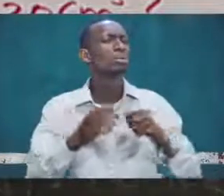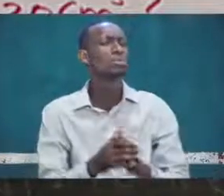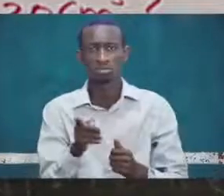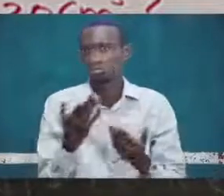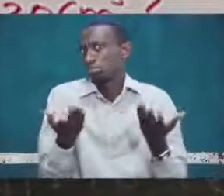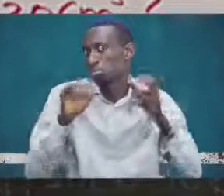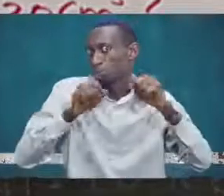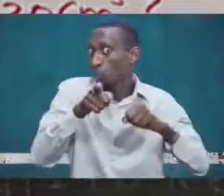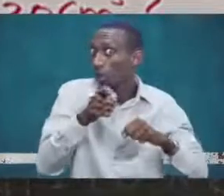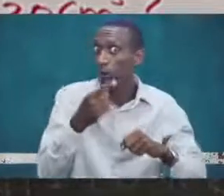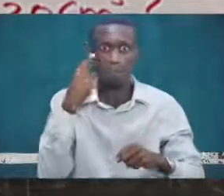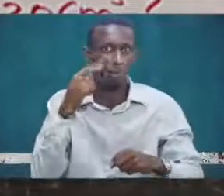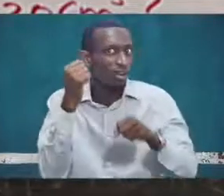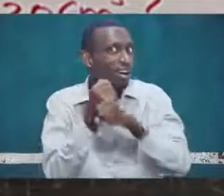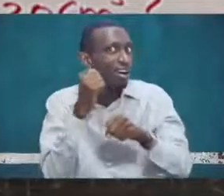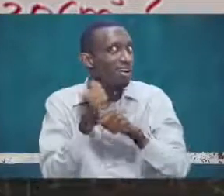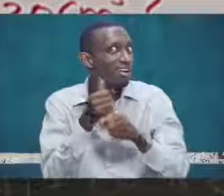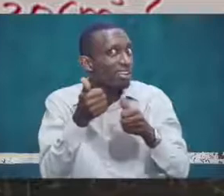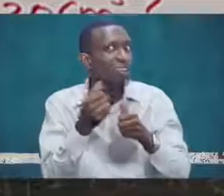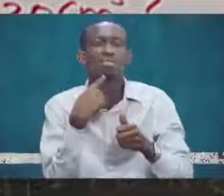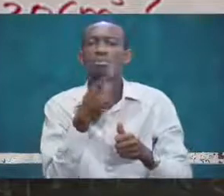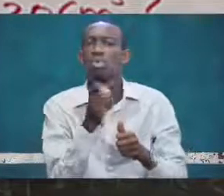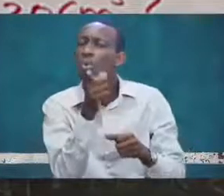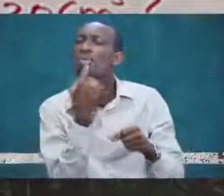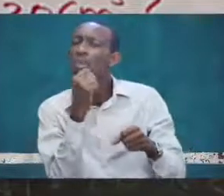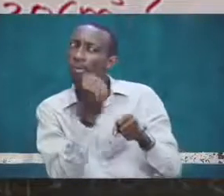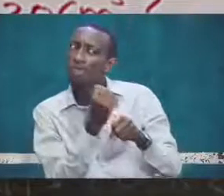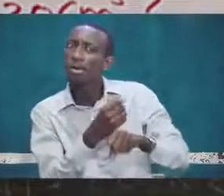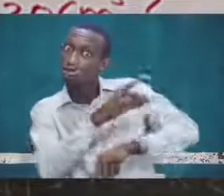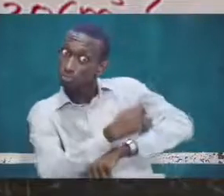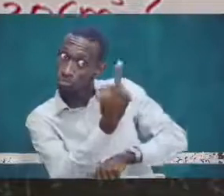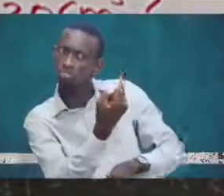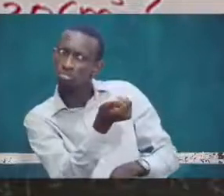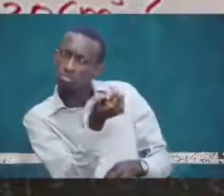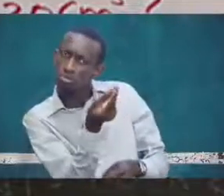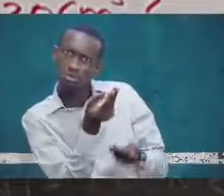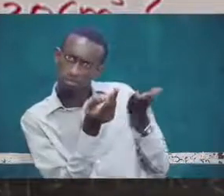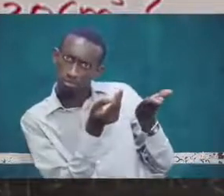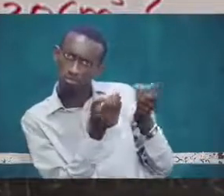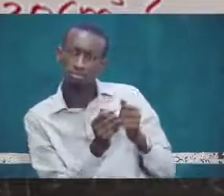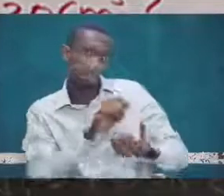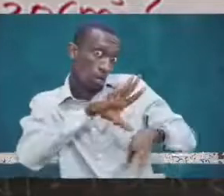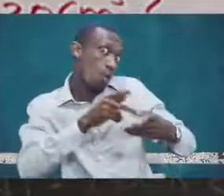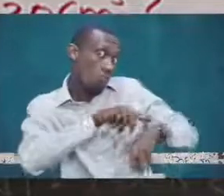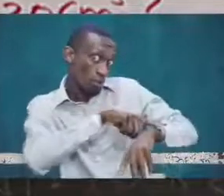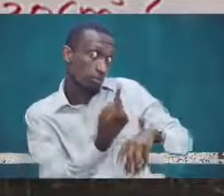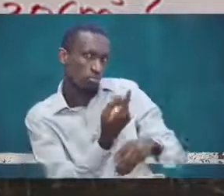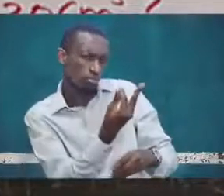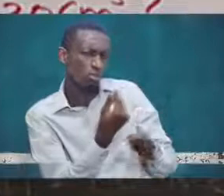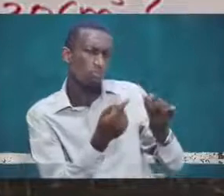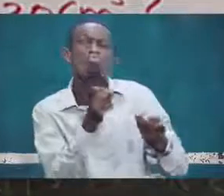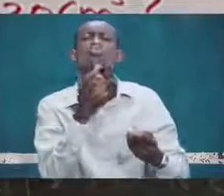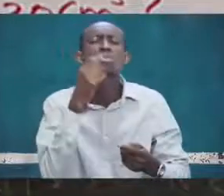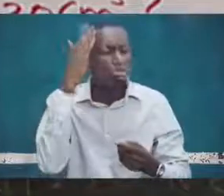job somewhere, and they can say, hey, you will be paid this amount per day, or maybe per hour. So you need to calculate and